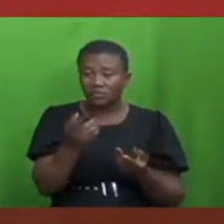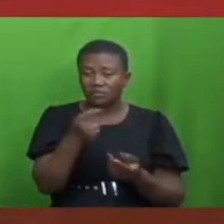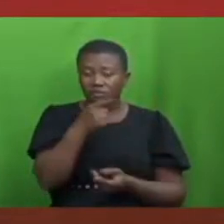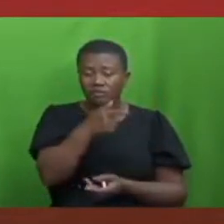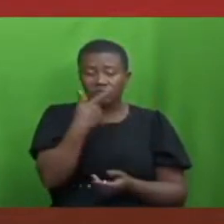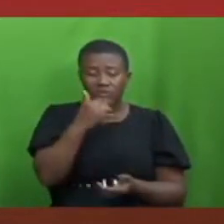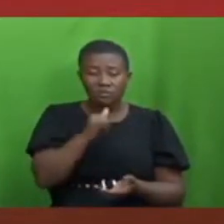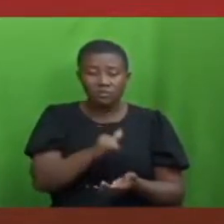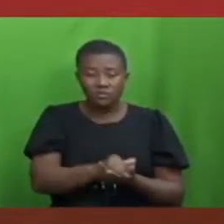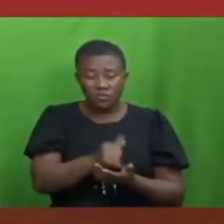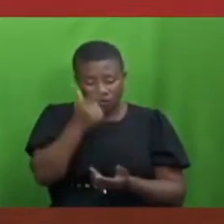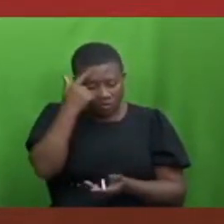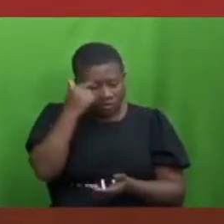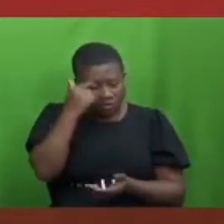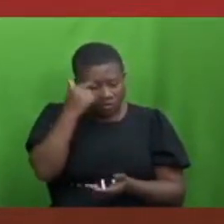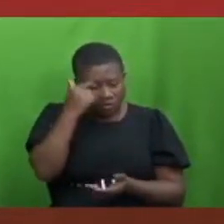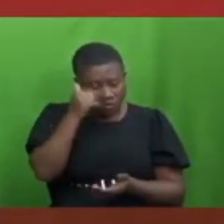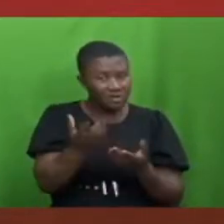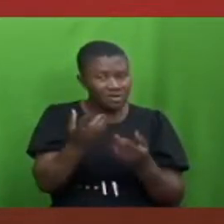Because it's a statement.